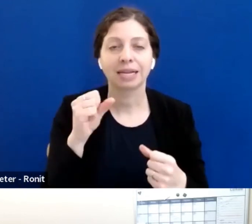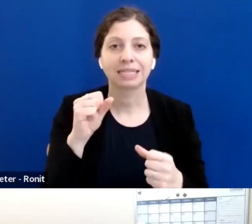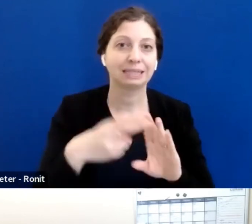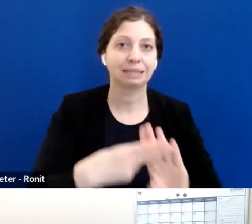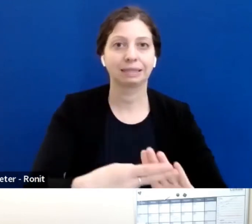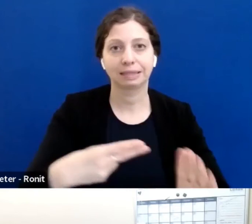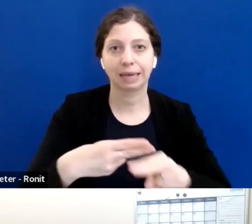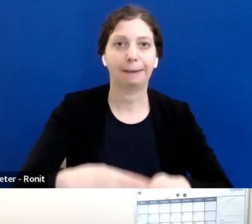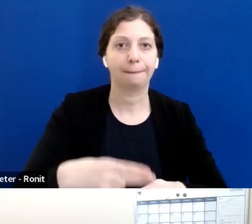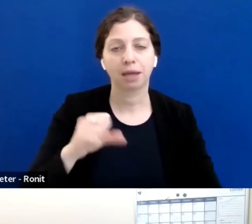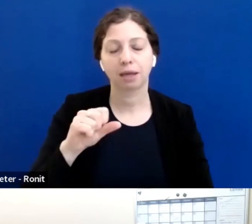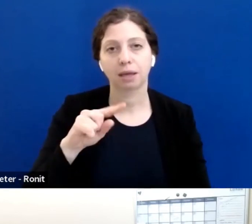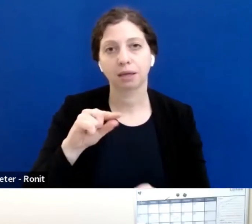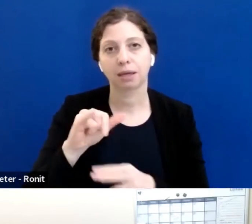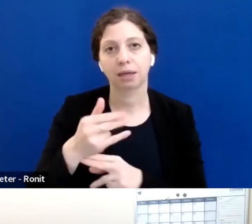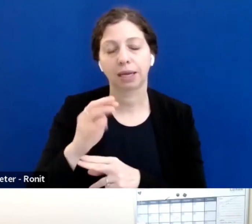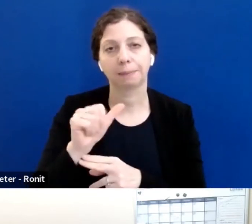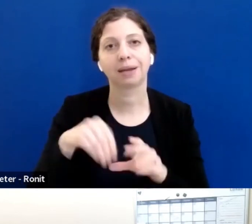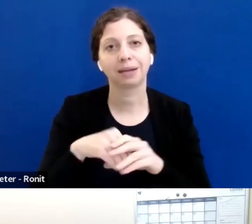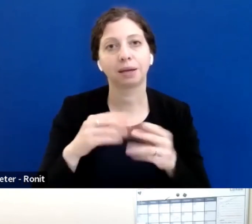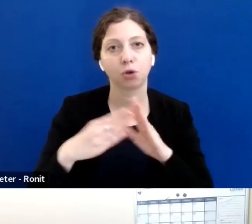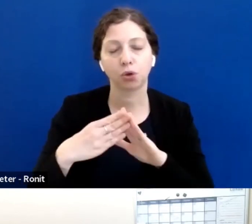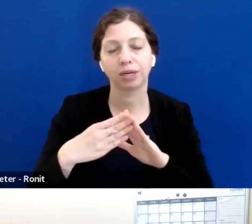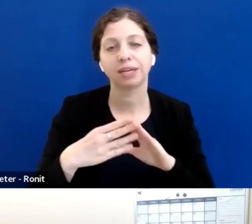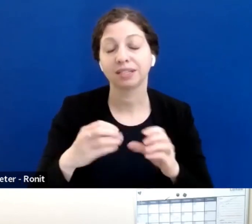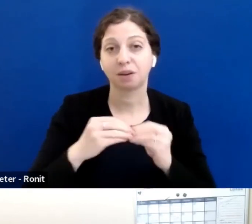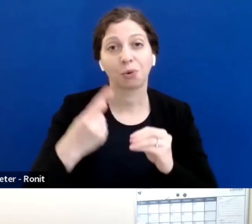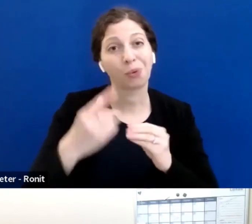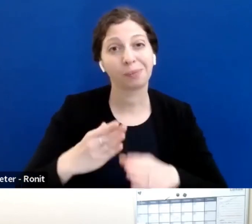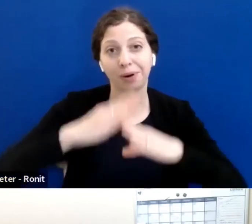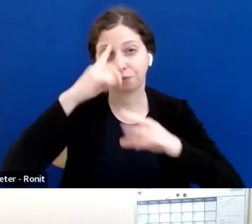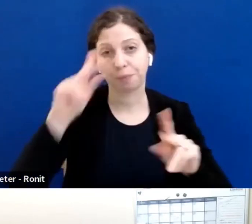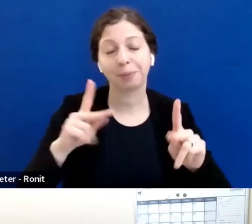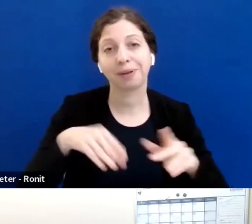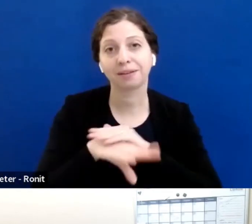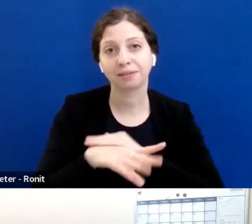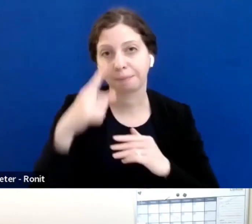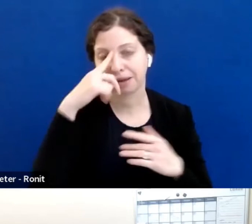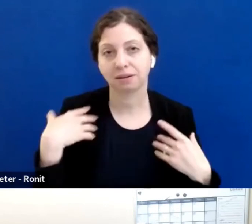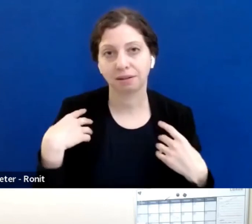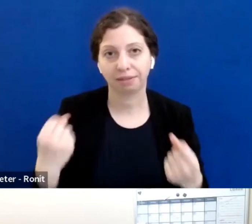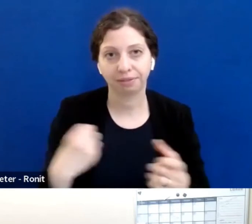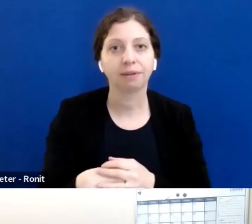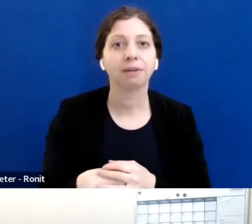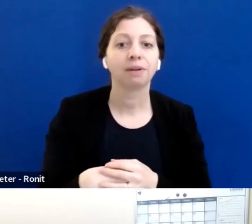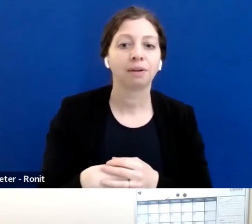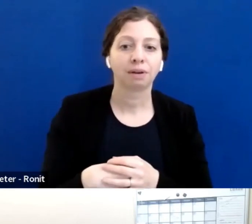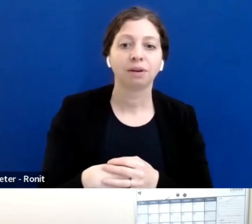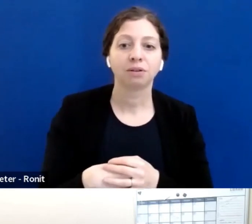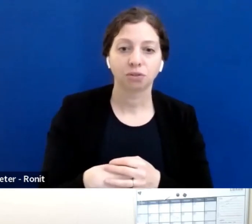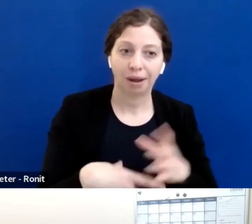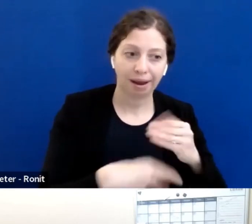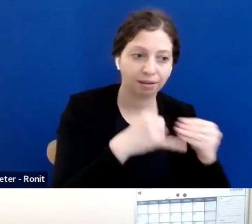communities is the #1 barrier to people accessing help. So you take those components, and then you add in